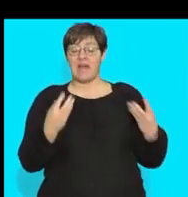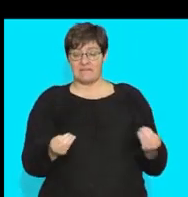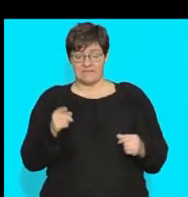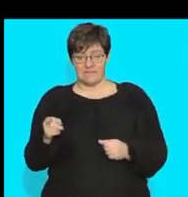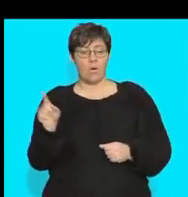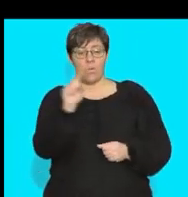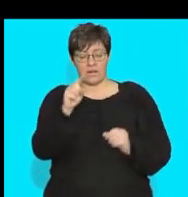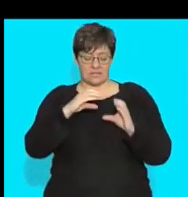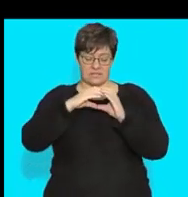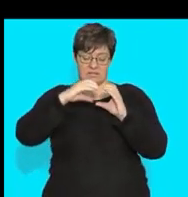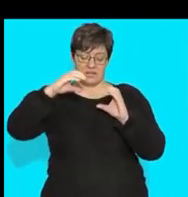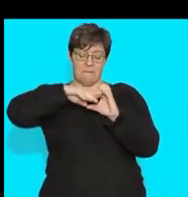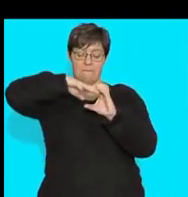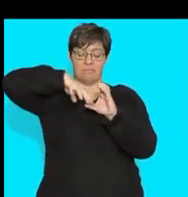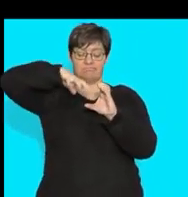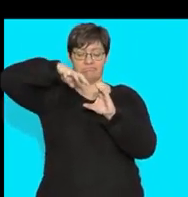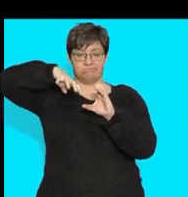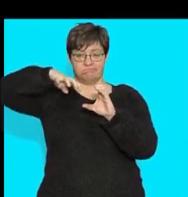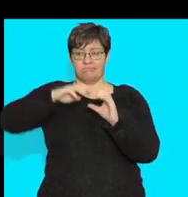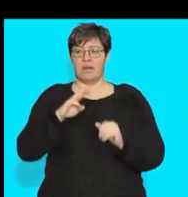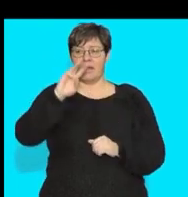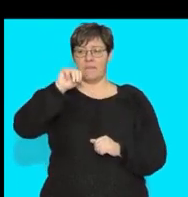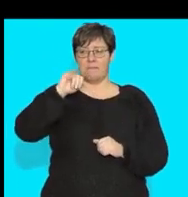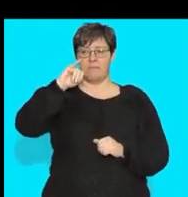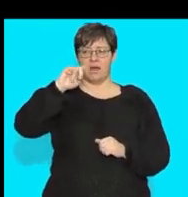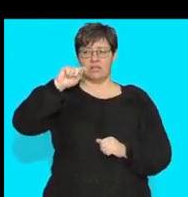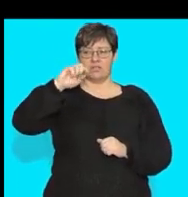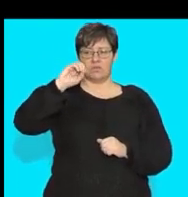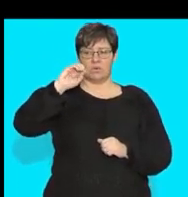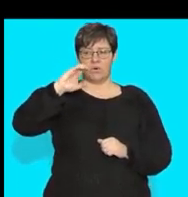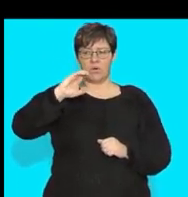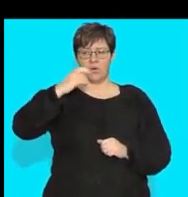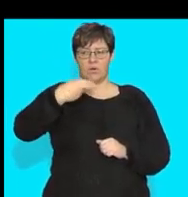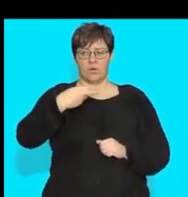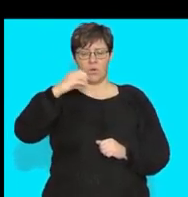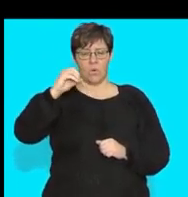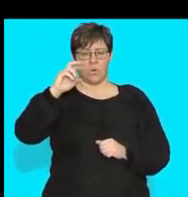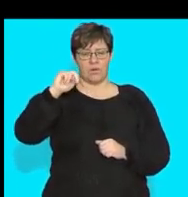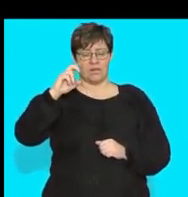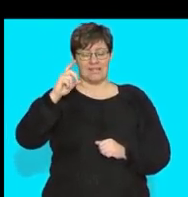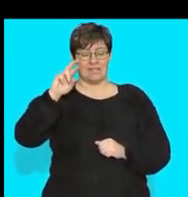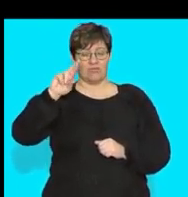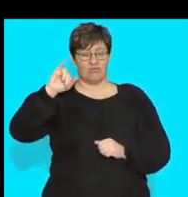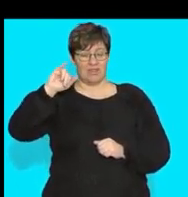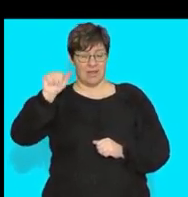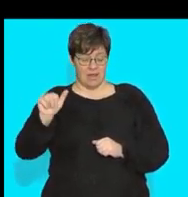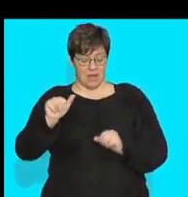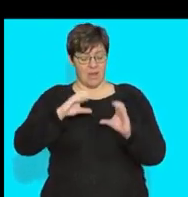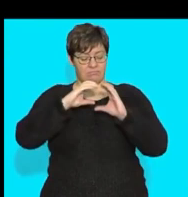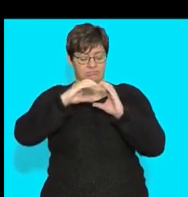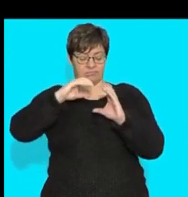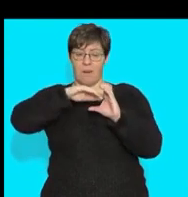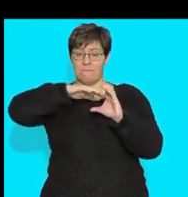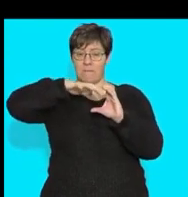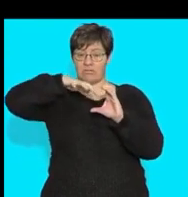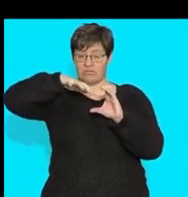this mitochondria. All right? It's a bit of a difficult, all right, word to sometimes say,